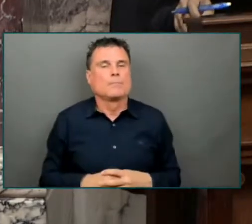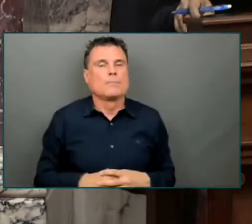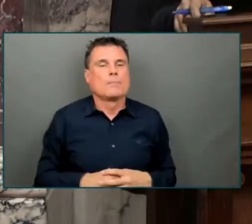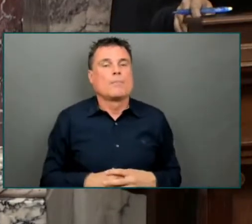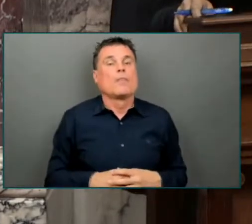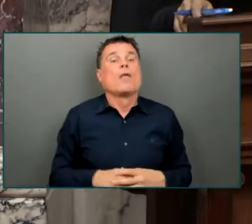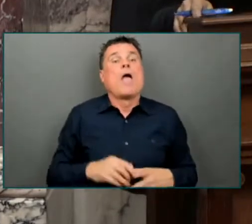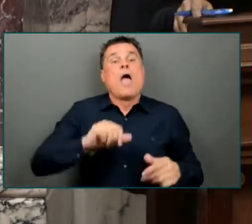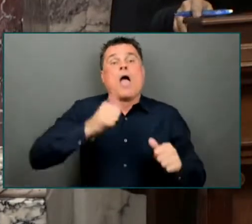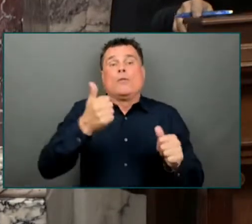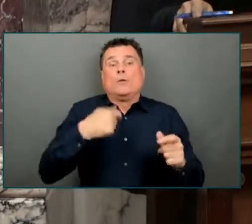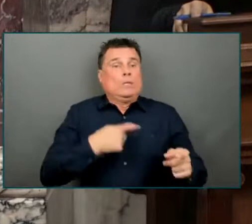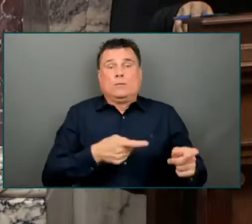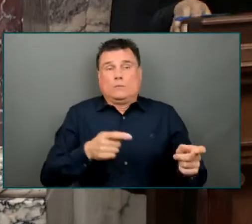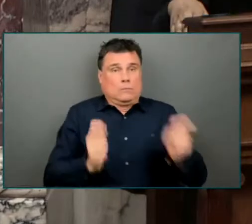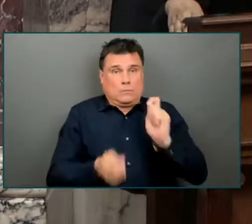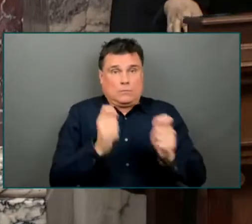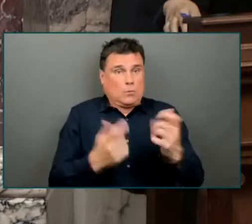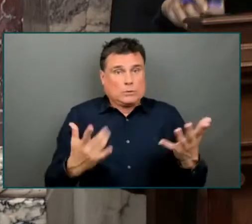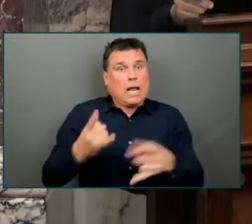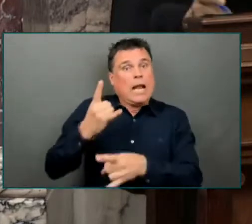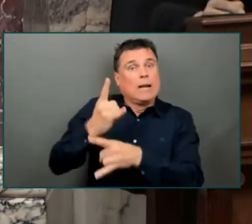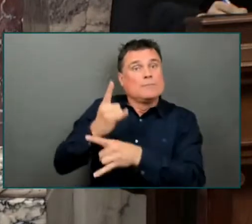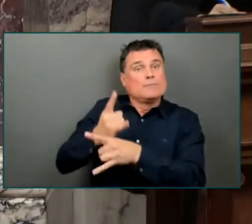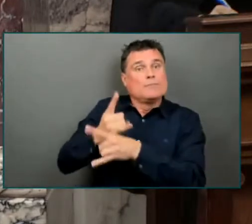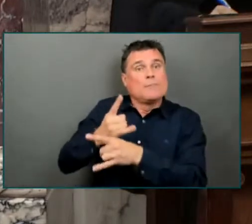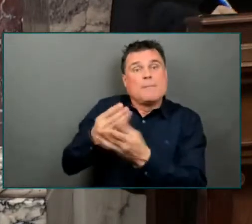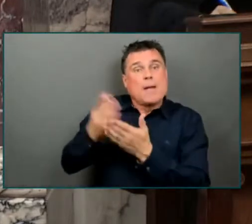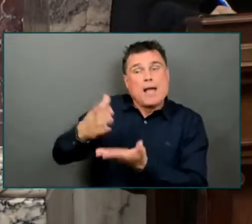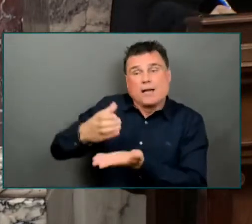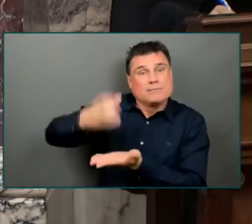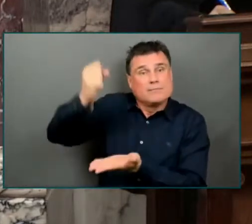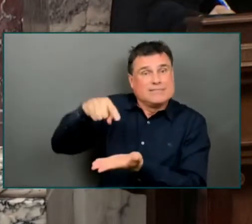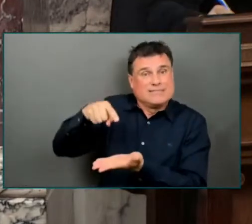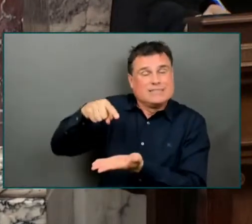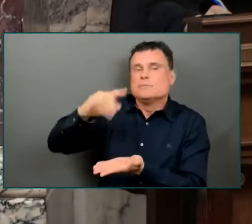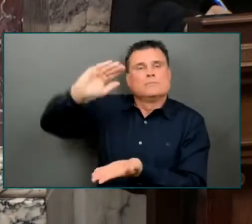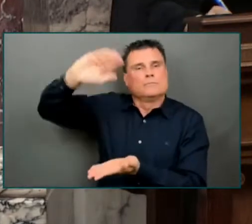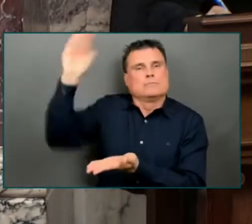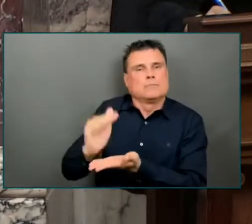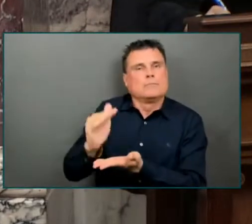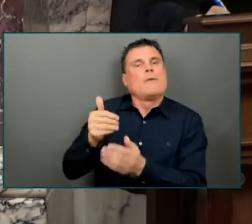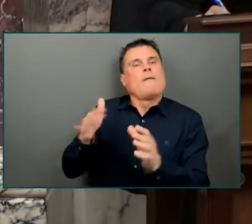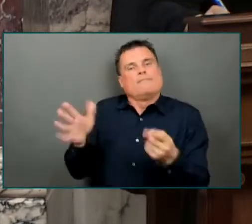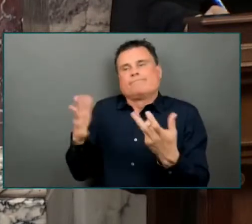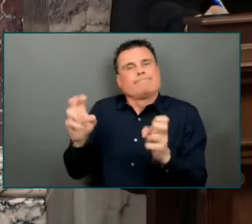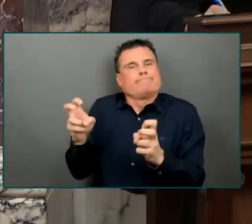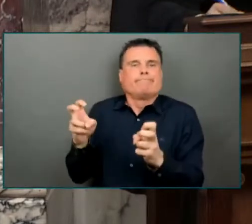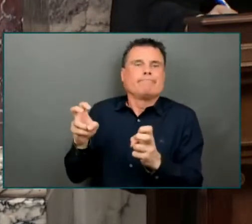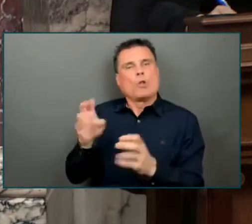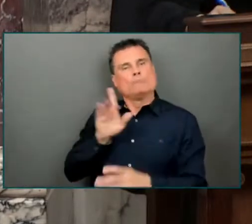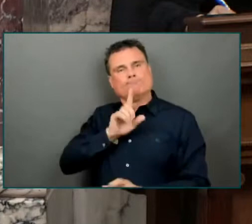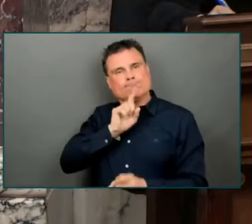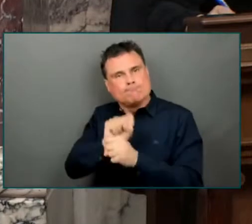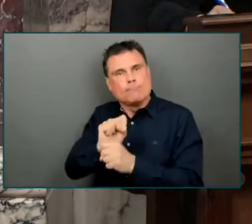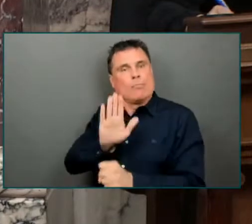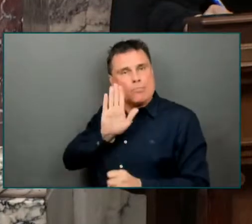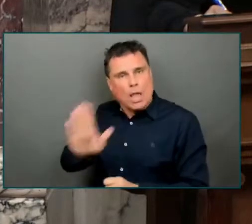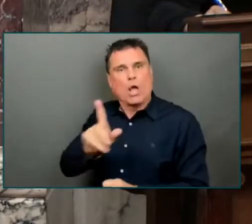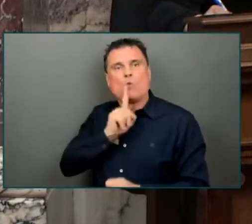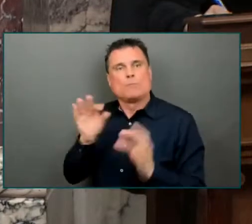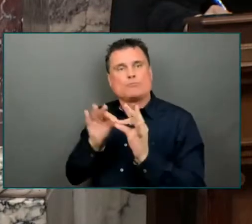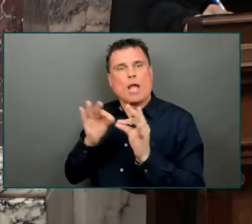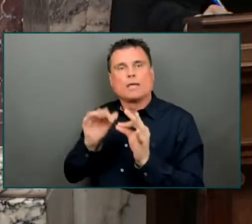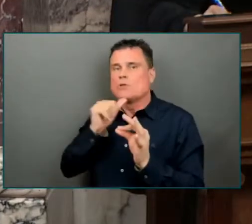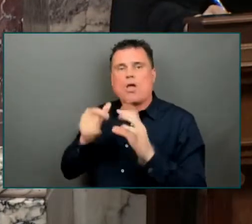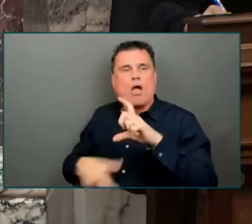on liquor permanent. Through it all, our commitment to support businesses is unwavering,